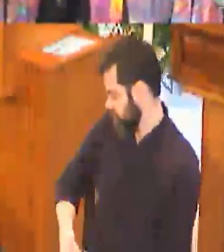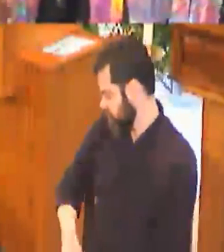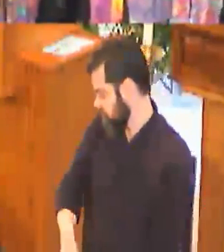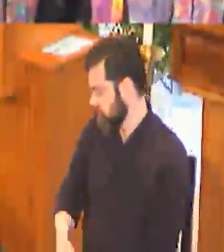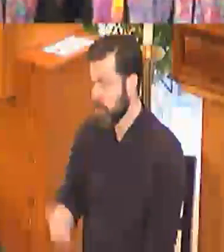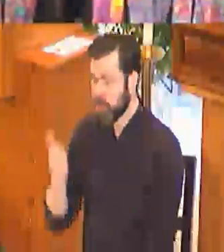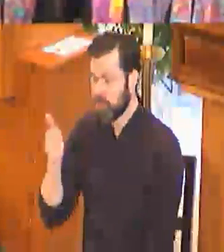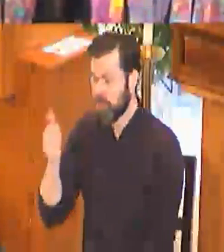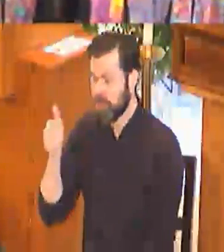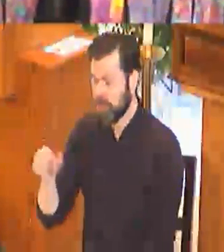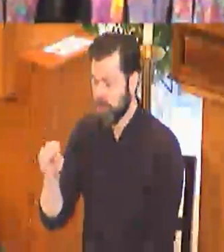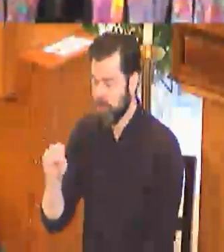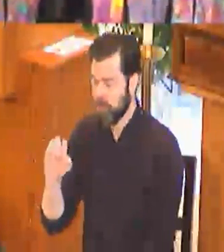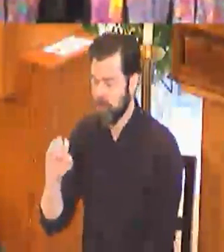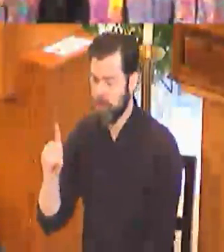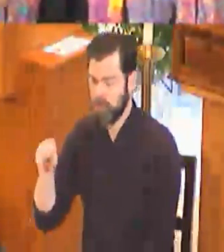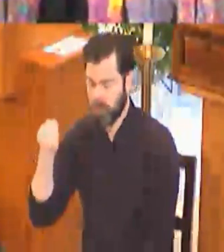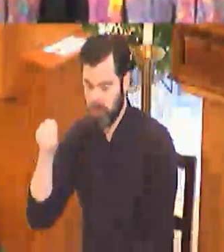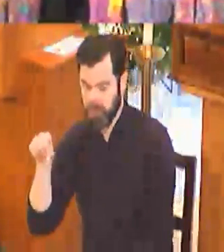By